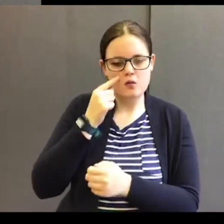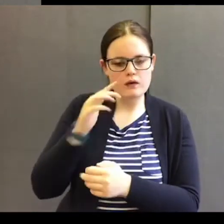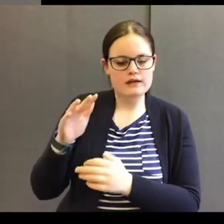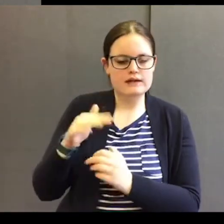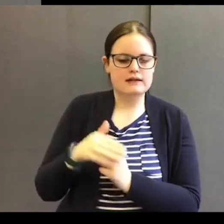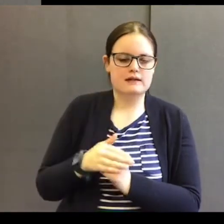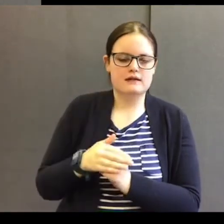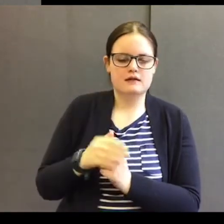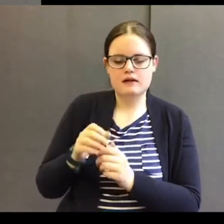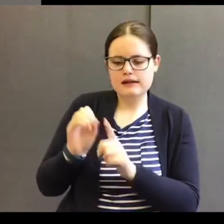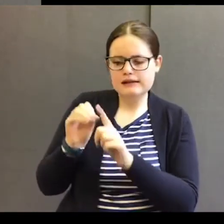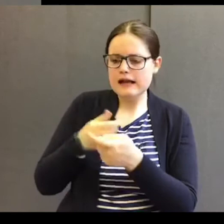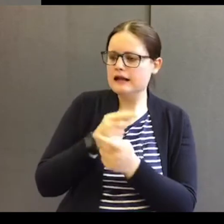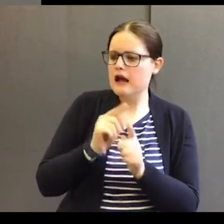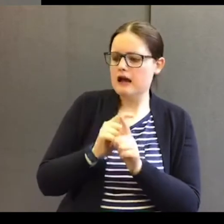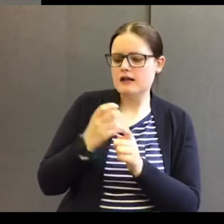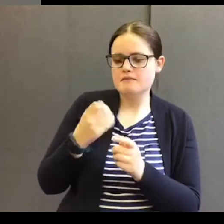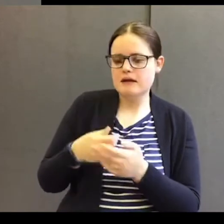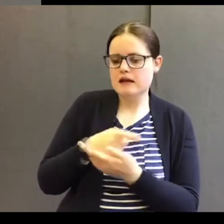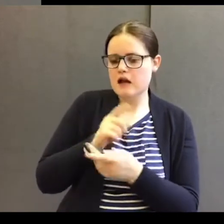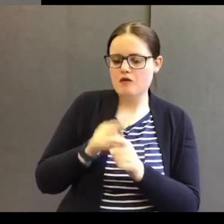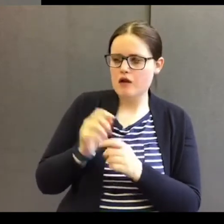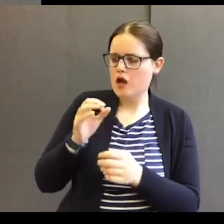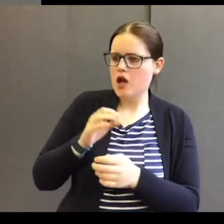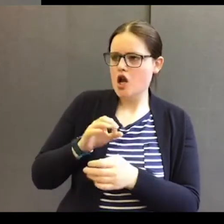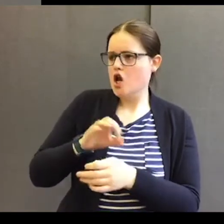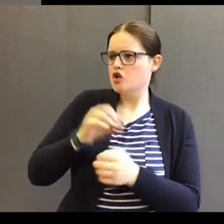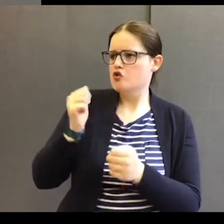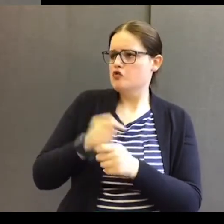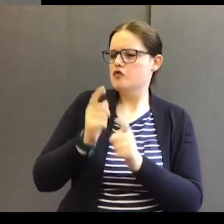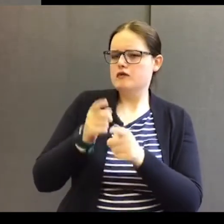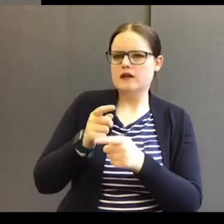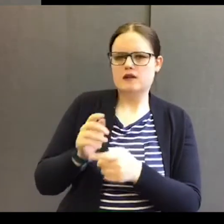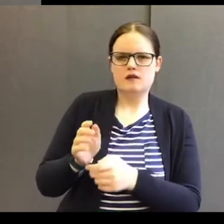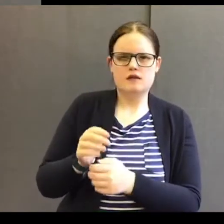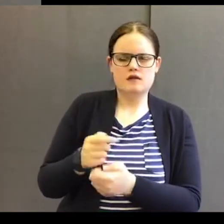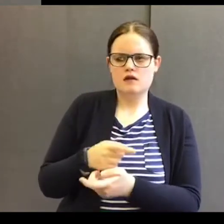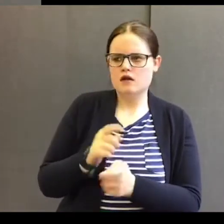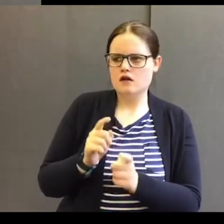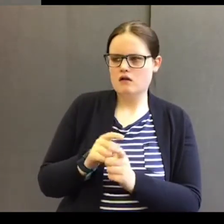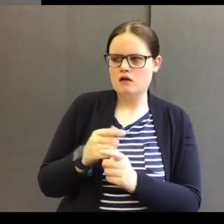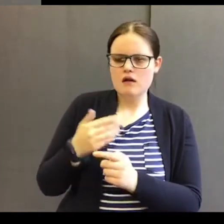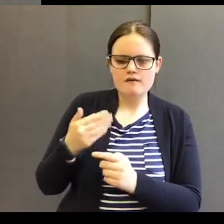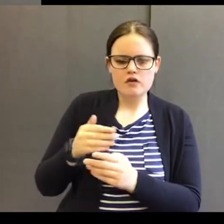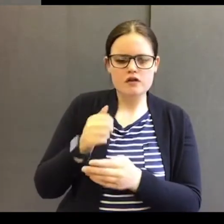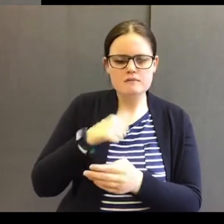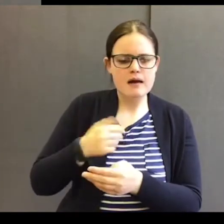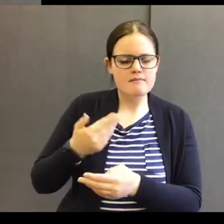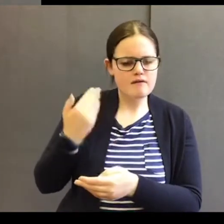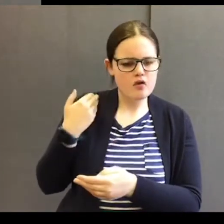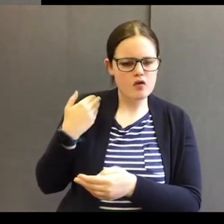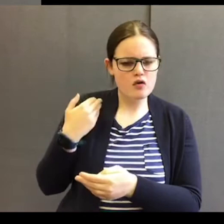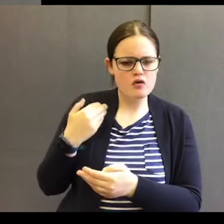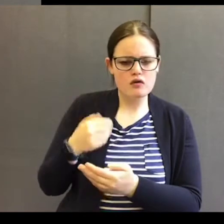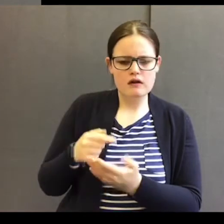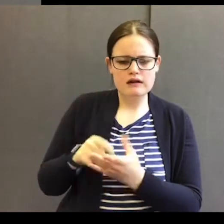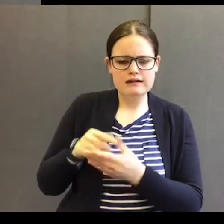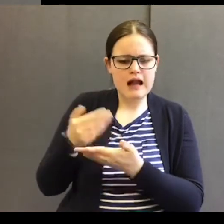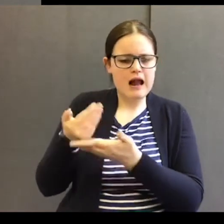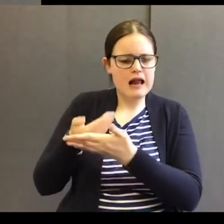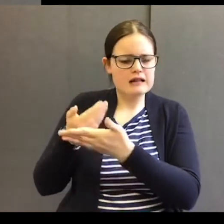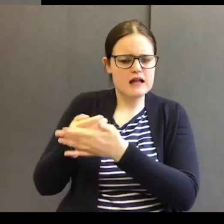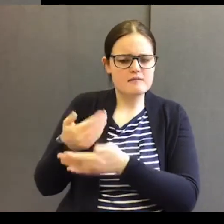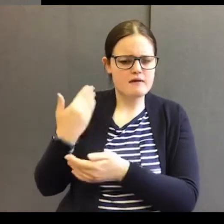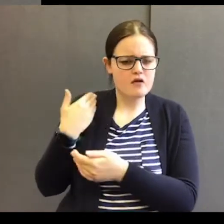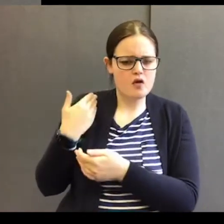his witnesses. He sent us. We didn't choose to do this. We were fishermen. We